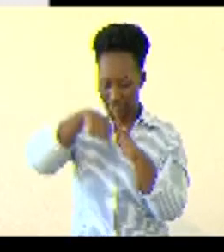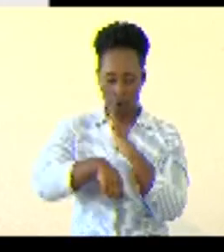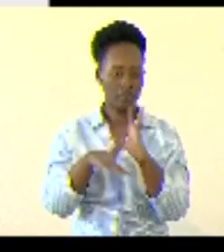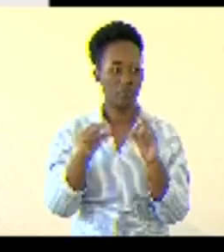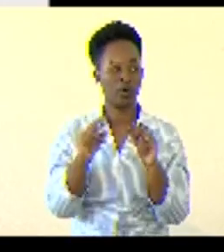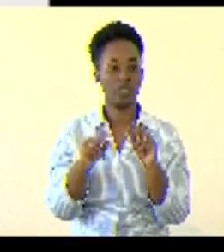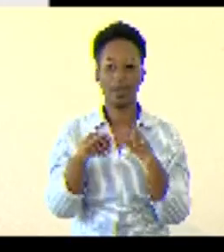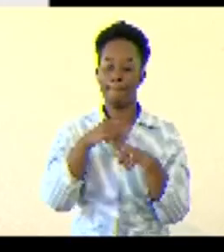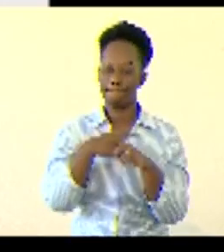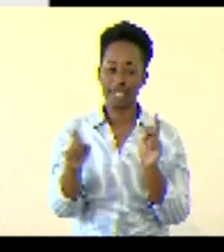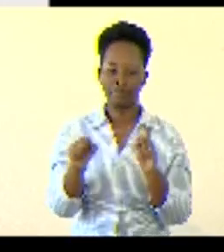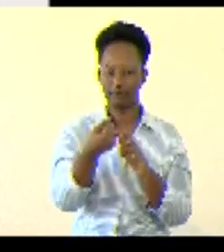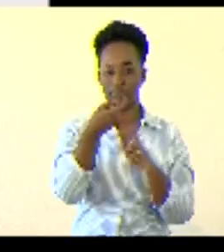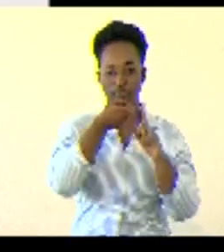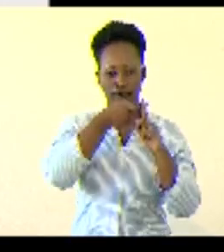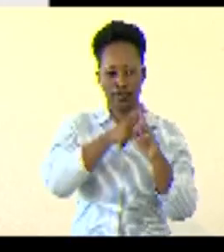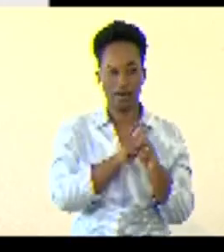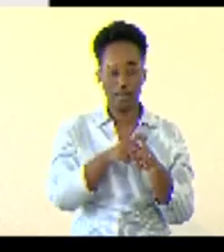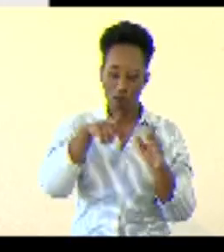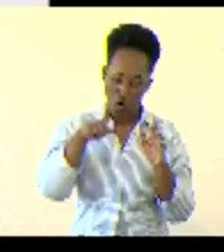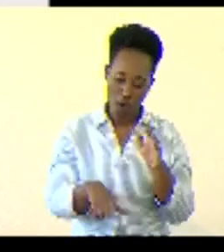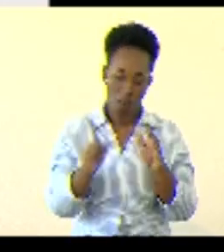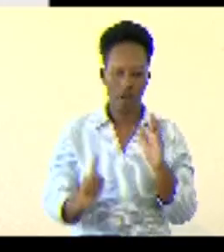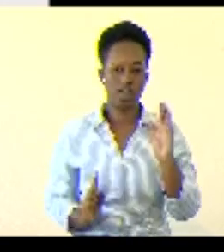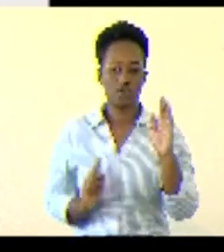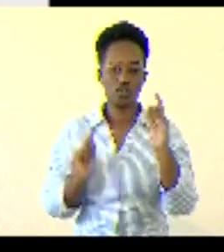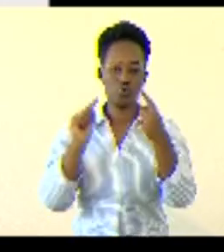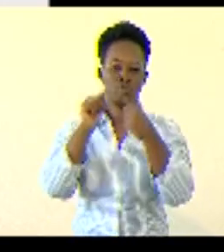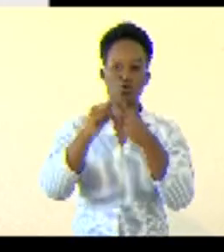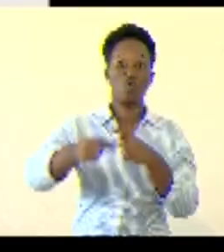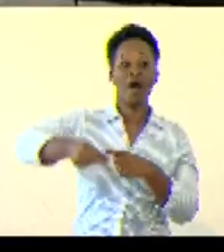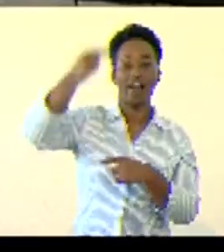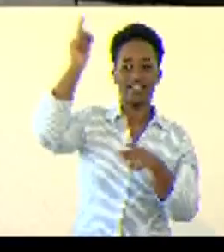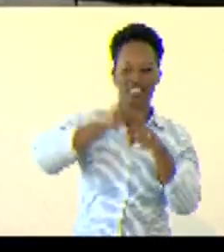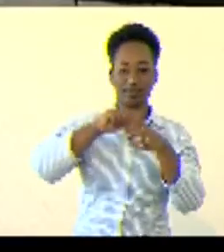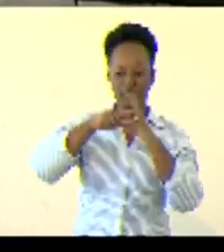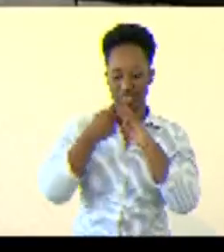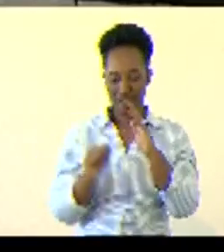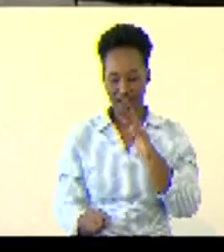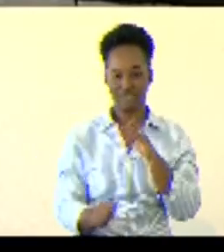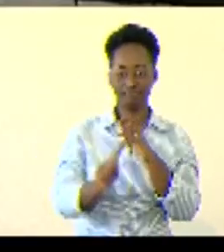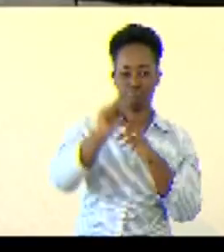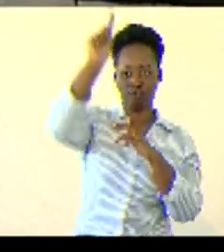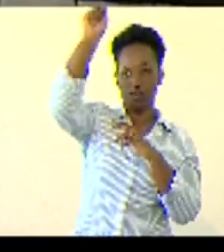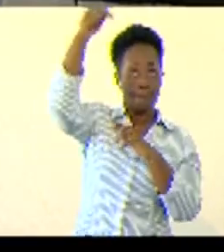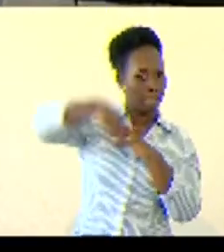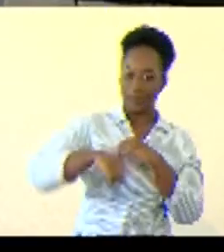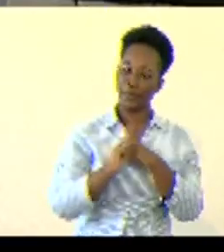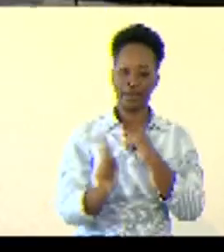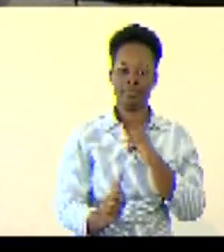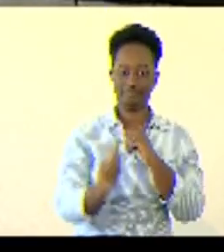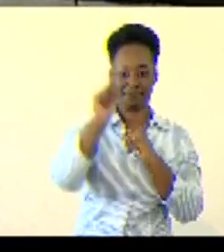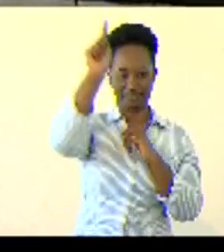gradient. They are moving from lower to higher concentration. It is down the concentration gradient. I'm making a summary of the